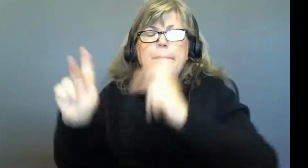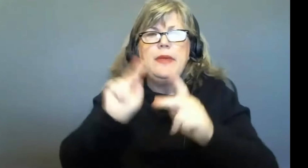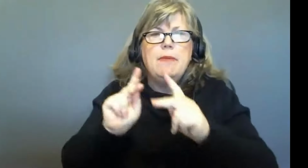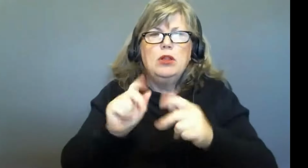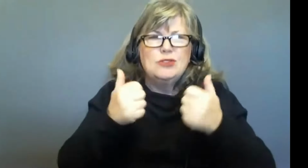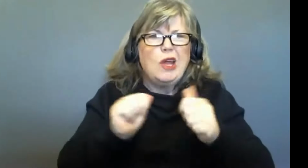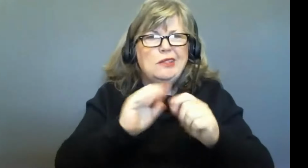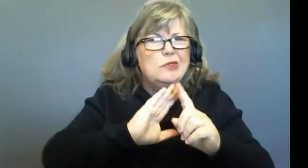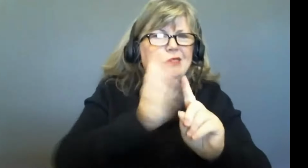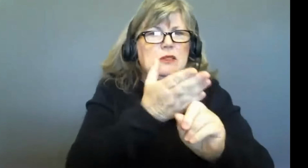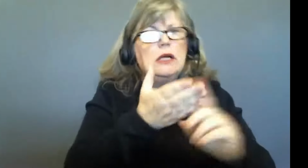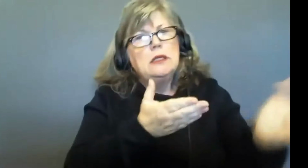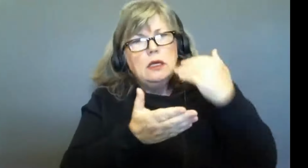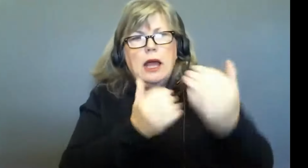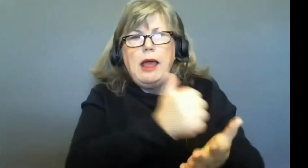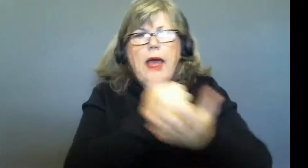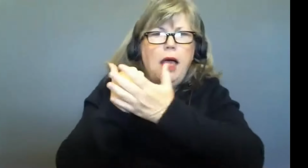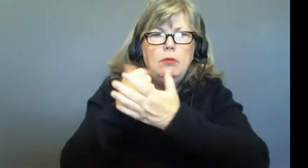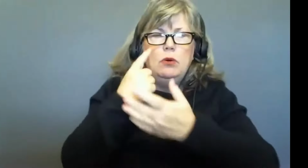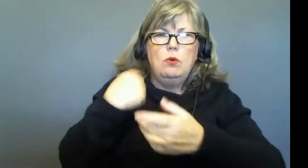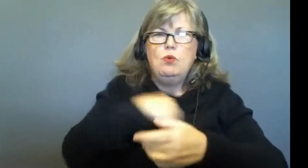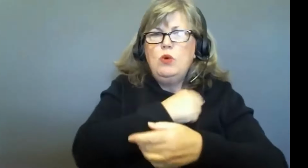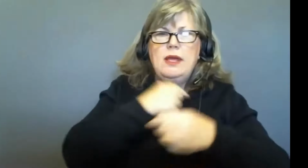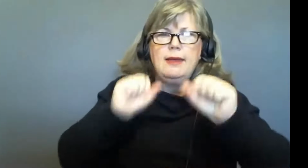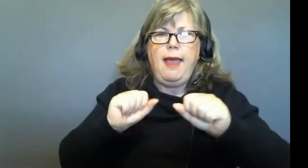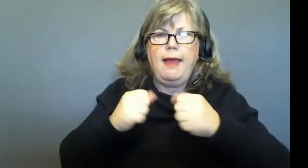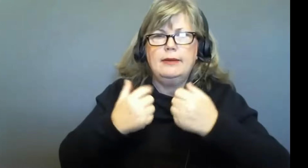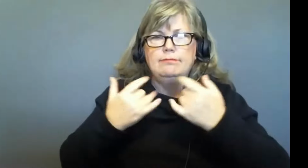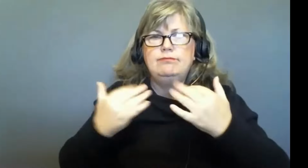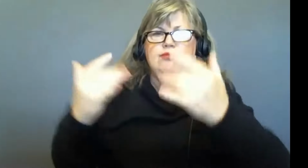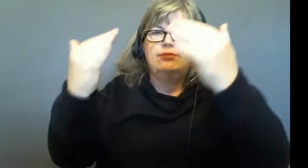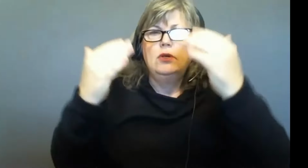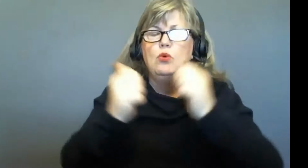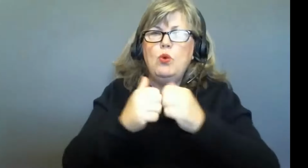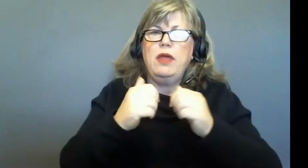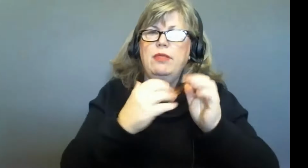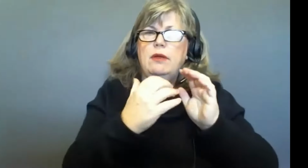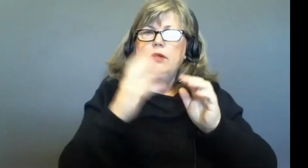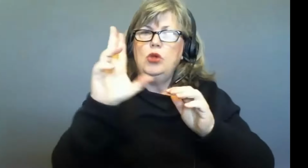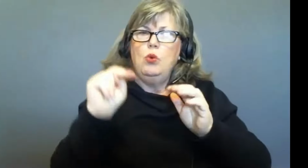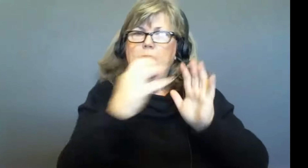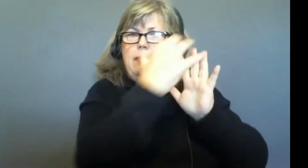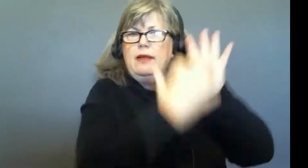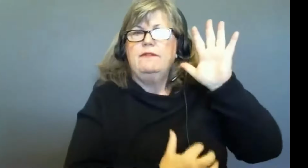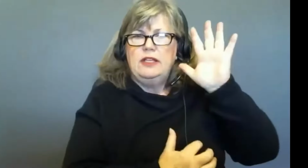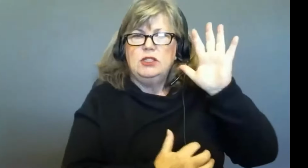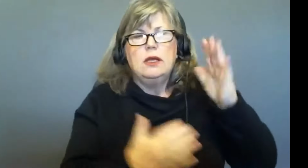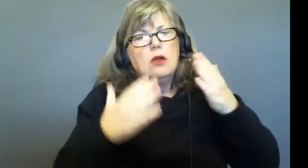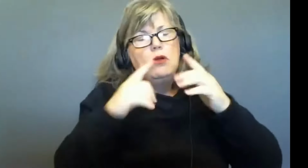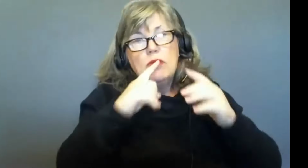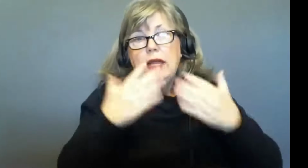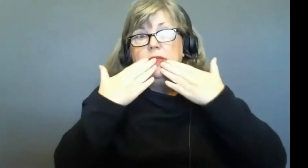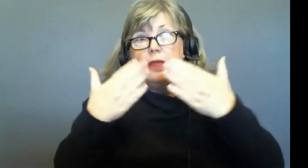happen. Thank you very much. And thank you all for attending. Sincerely grateful for your presence today.